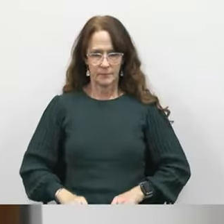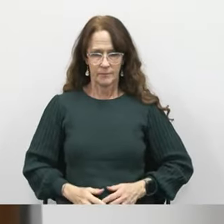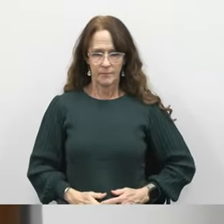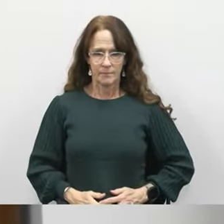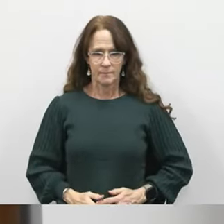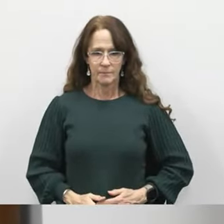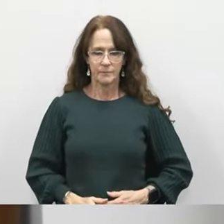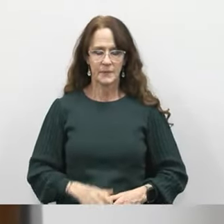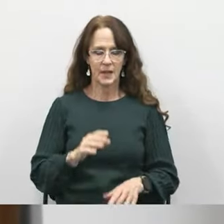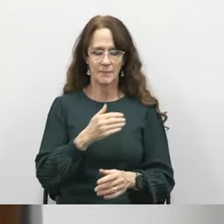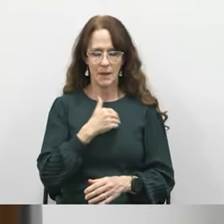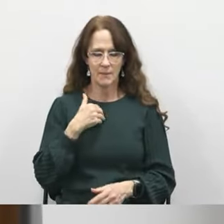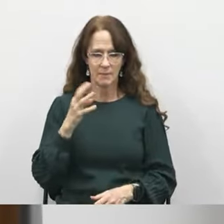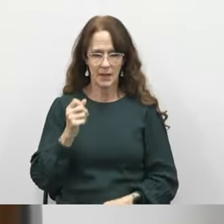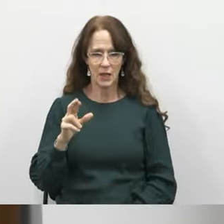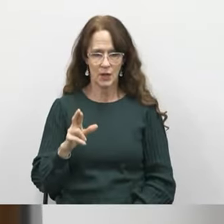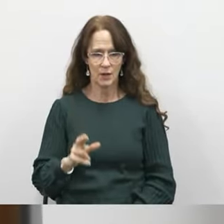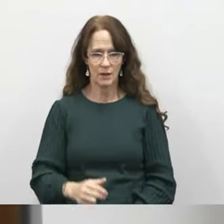workforce development.